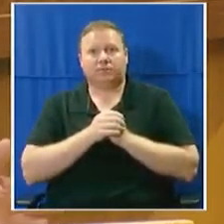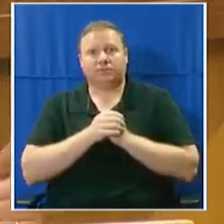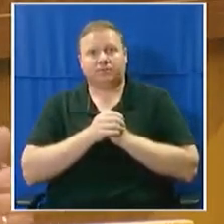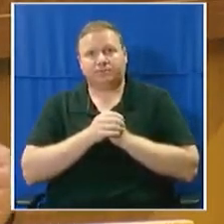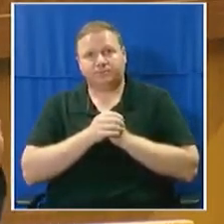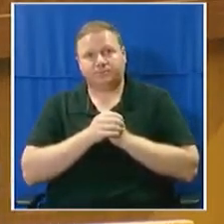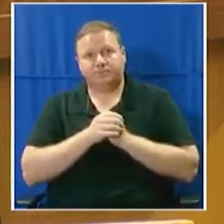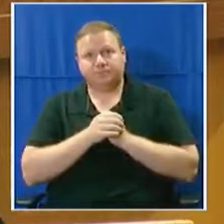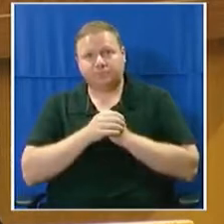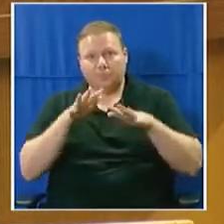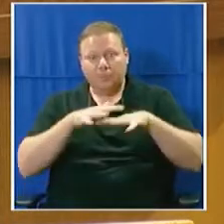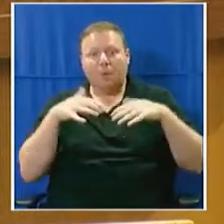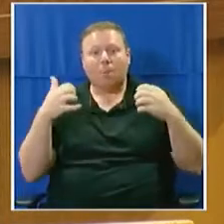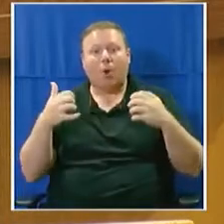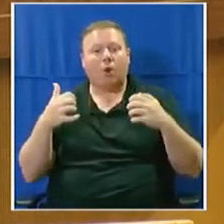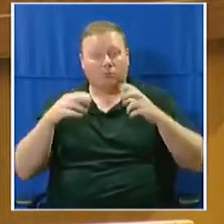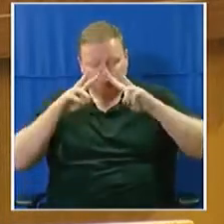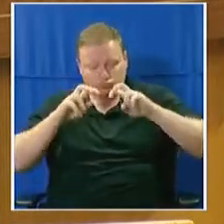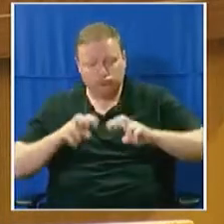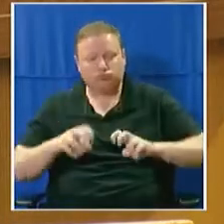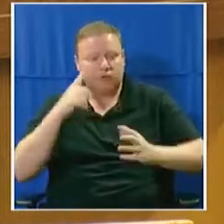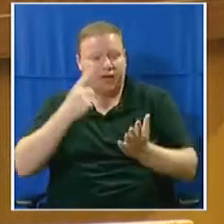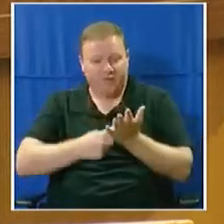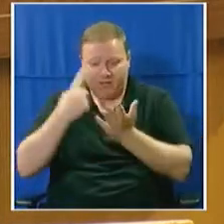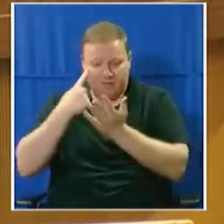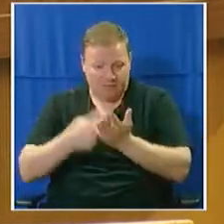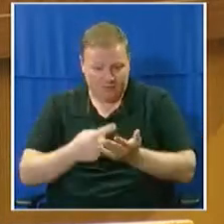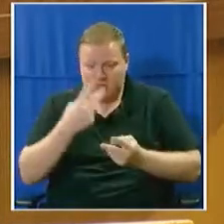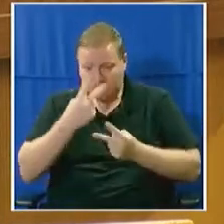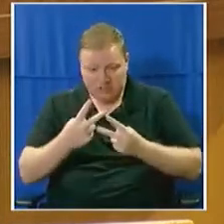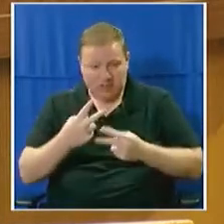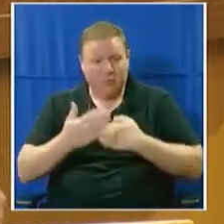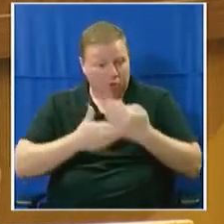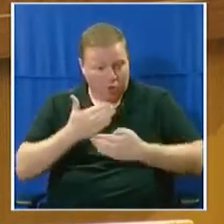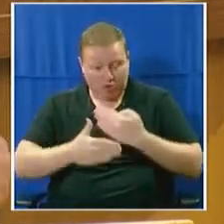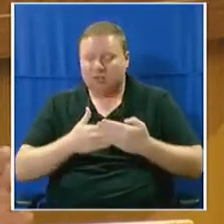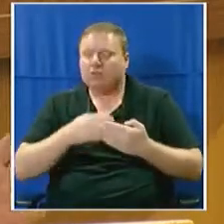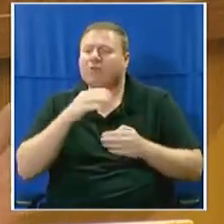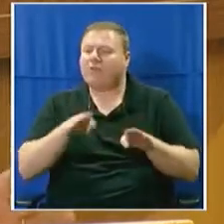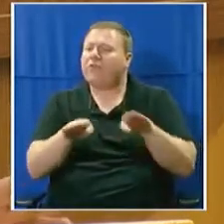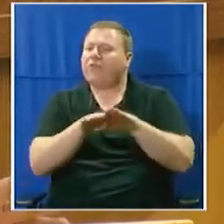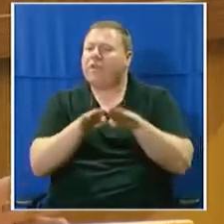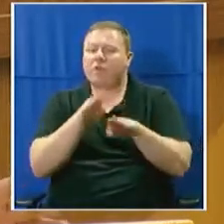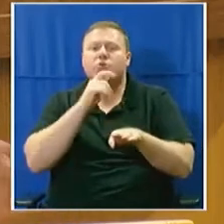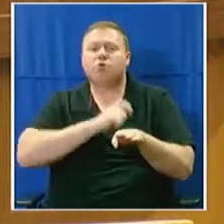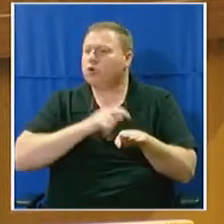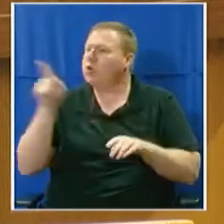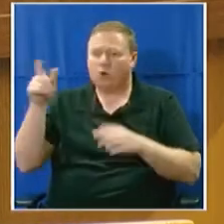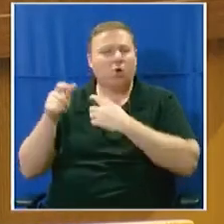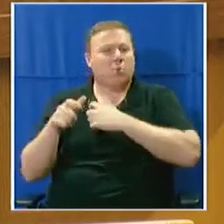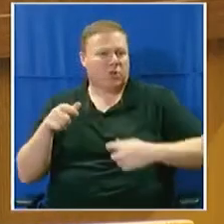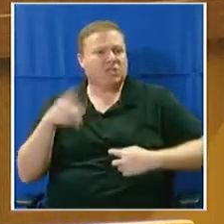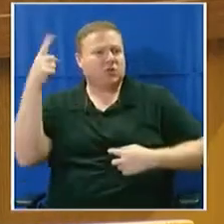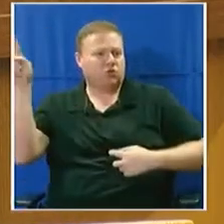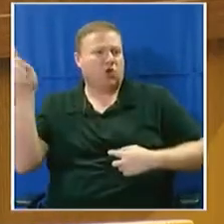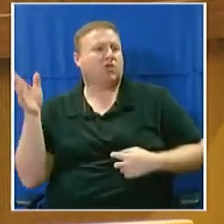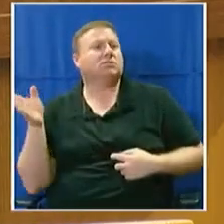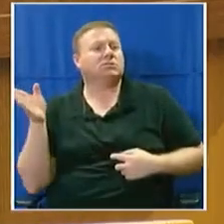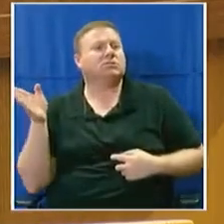and Parliament found that the process had been fair and that the President had applied his mind properly on the matter,